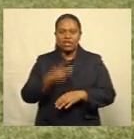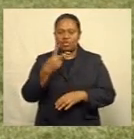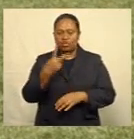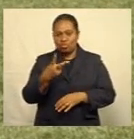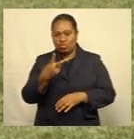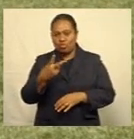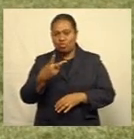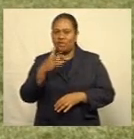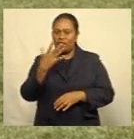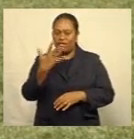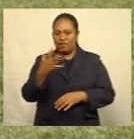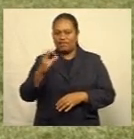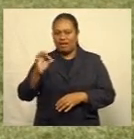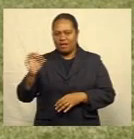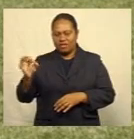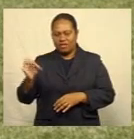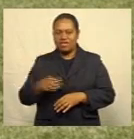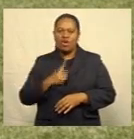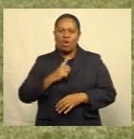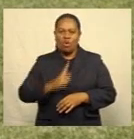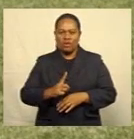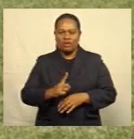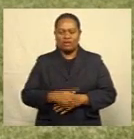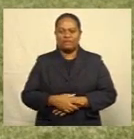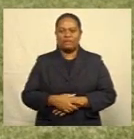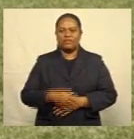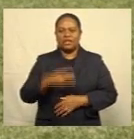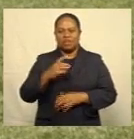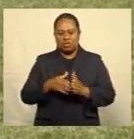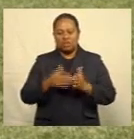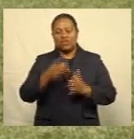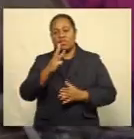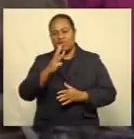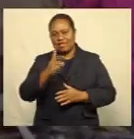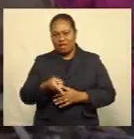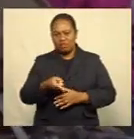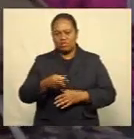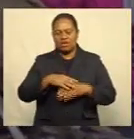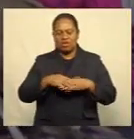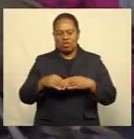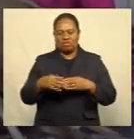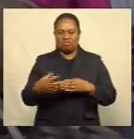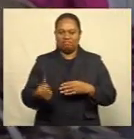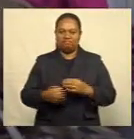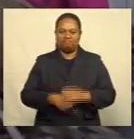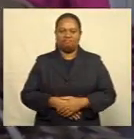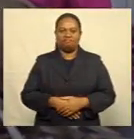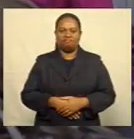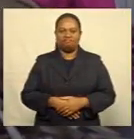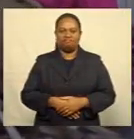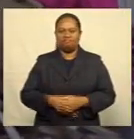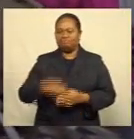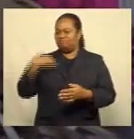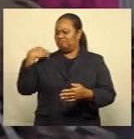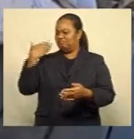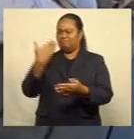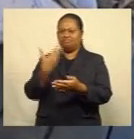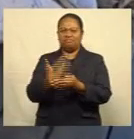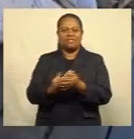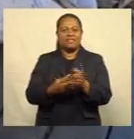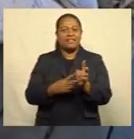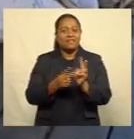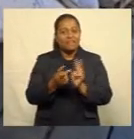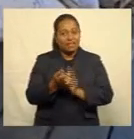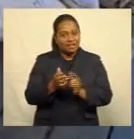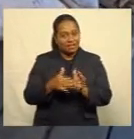$500 orders. We even get orders for $3,000. It's only been a few years now since the villagers discovered